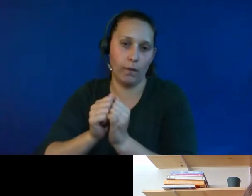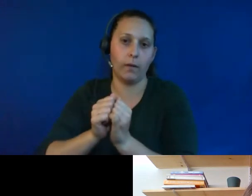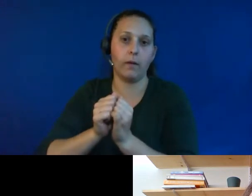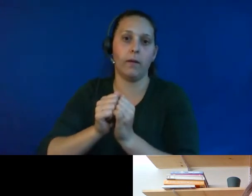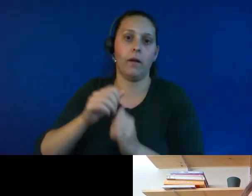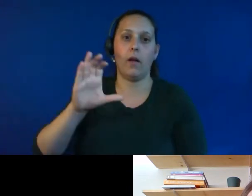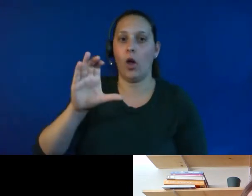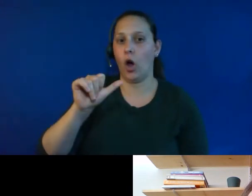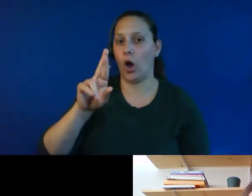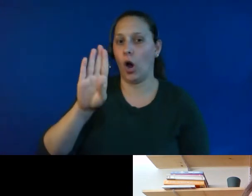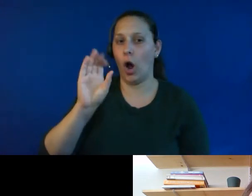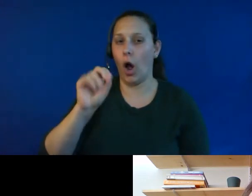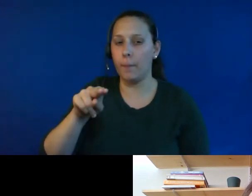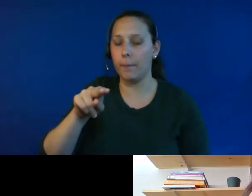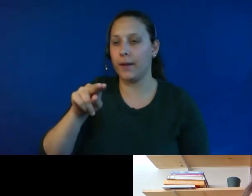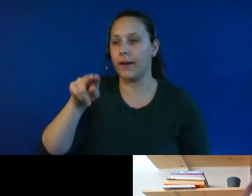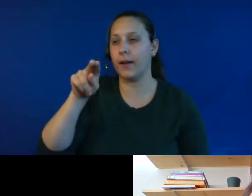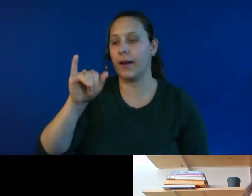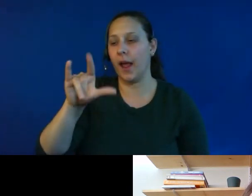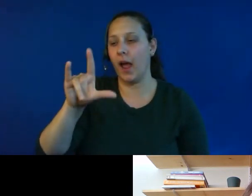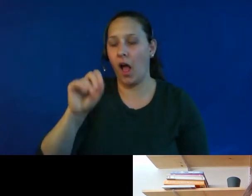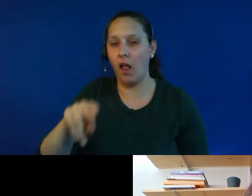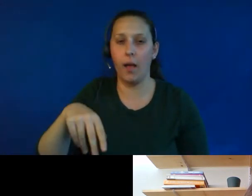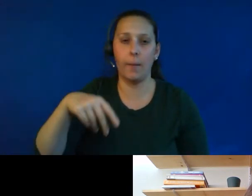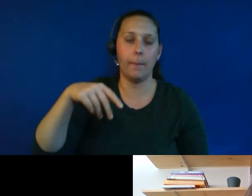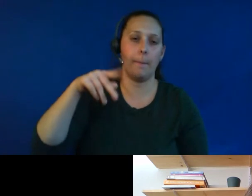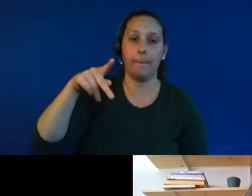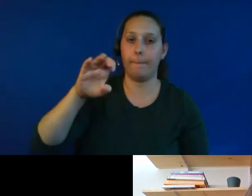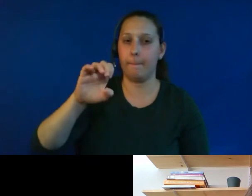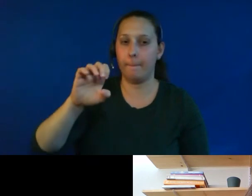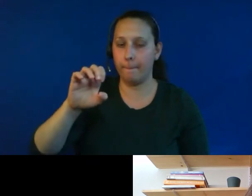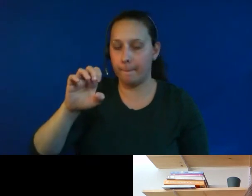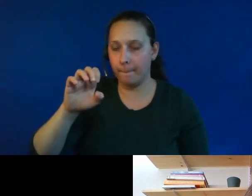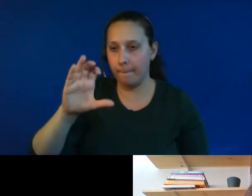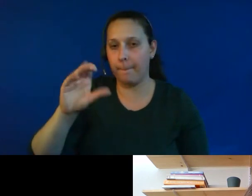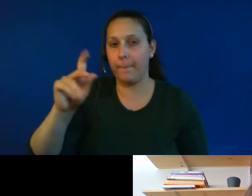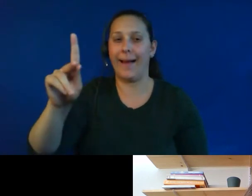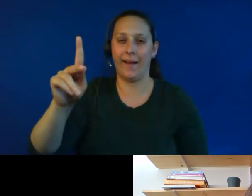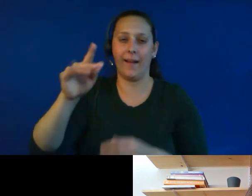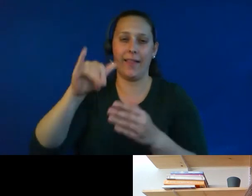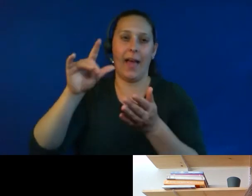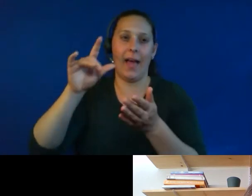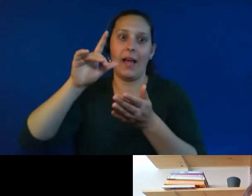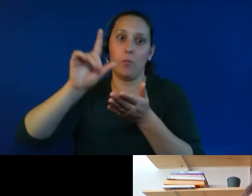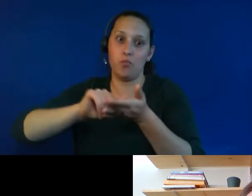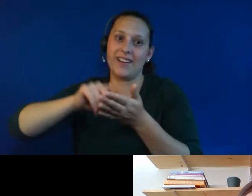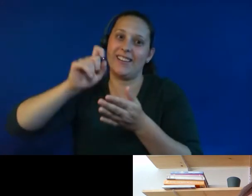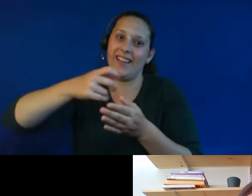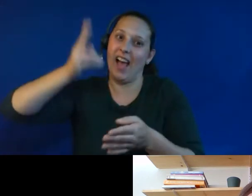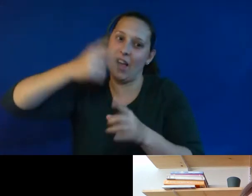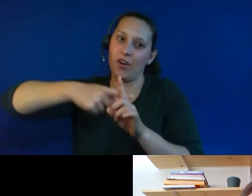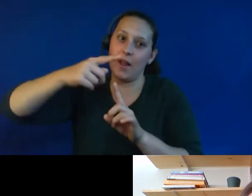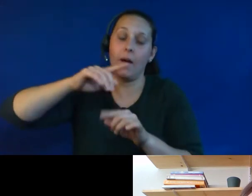like carbon felled nylon, PEEK and PEC filaments. And those ones just have a higher printing temperature, but they're also very, very